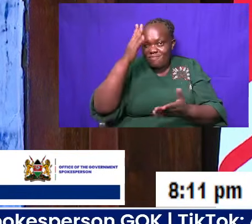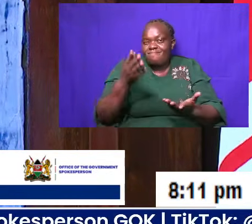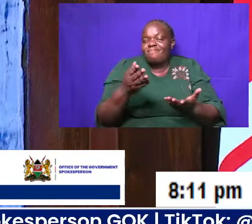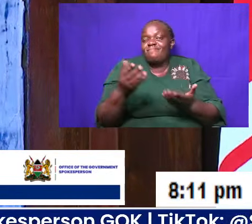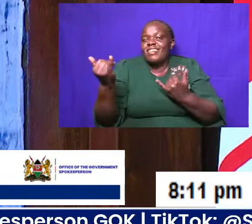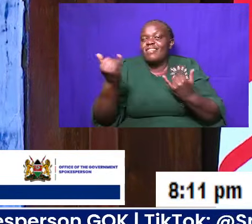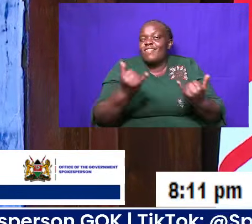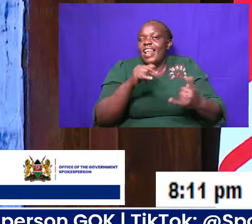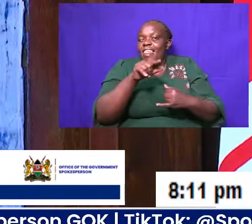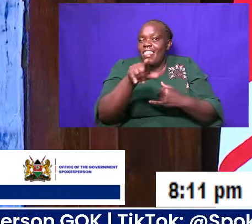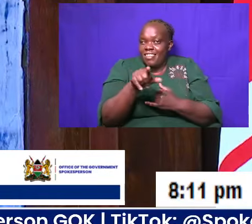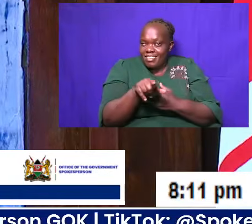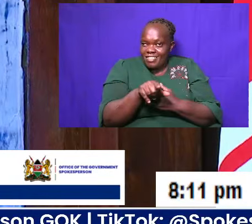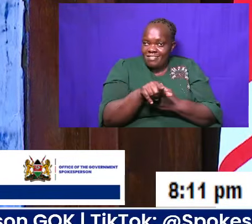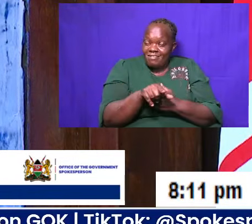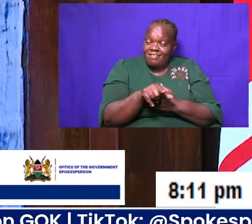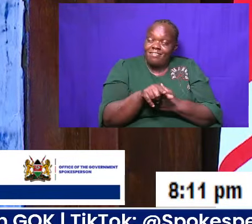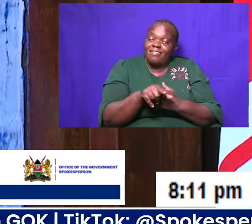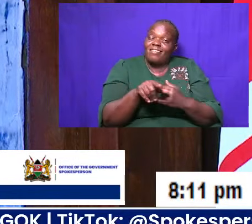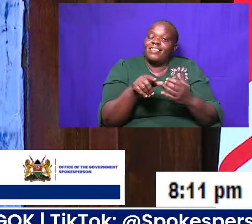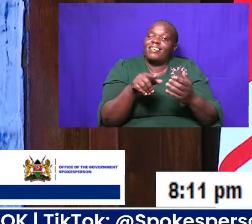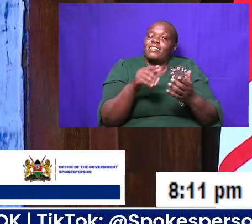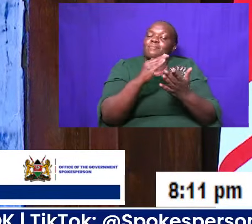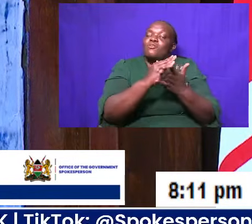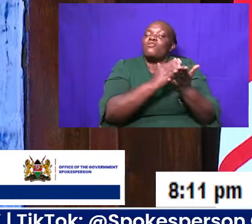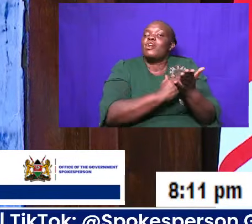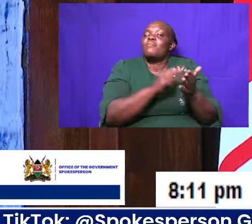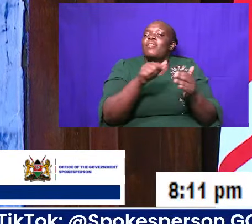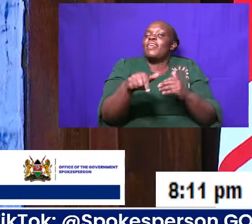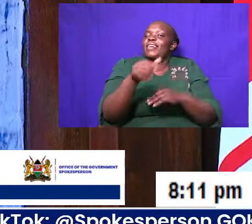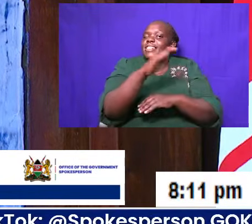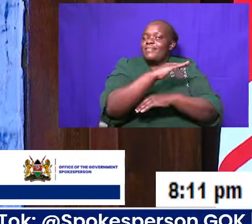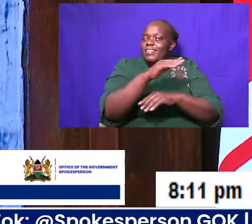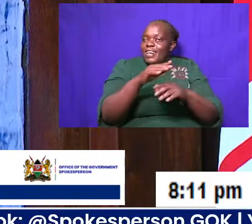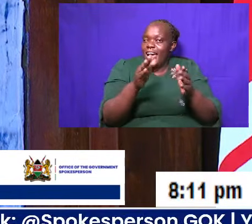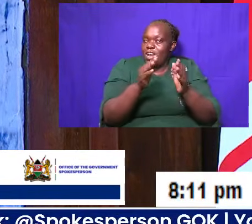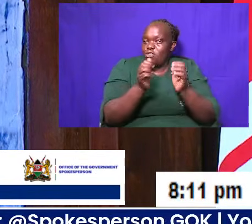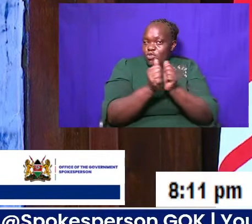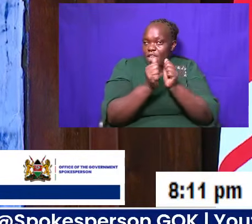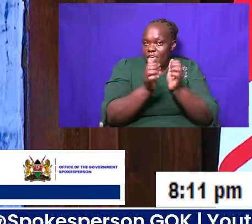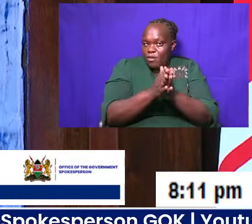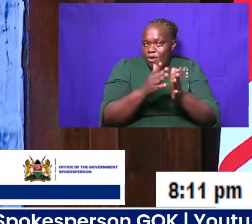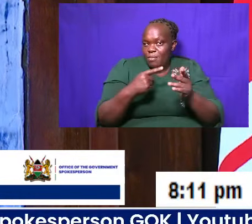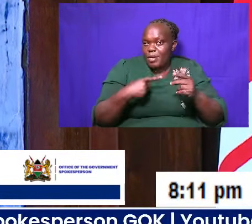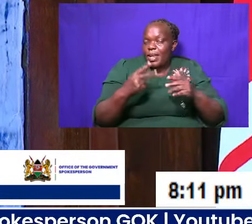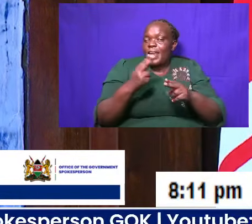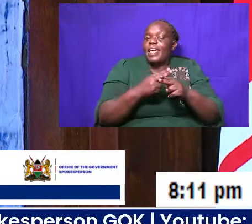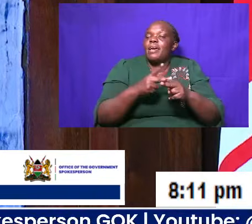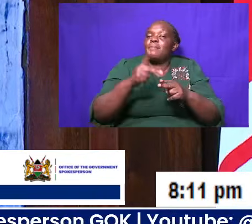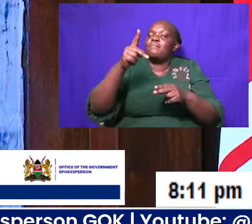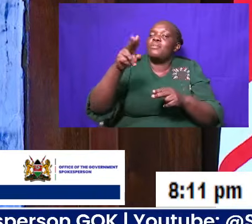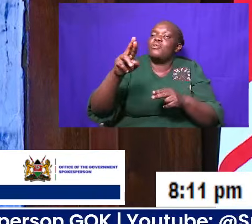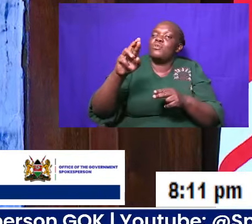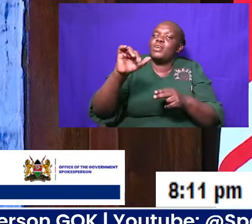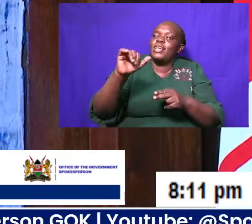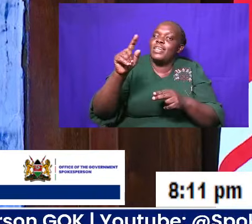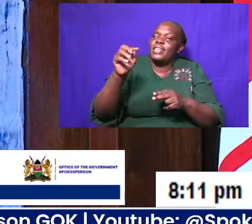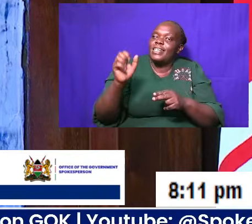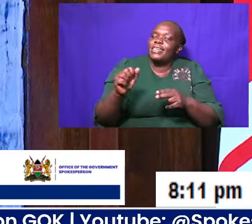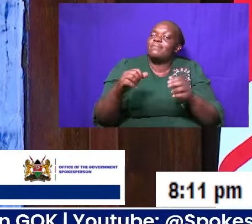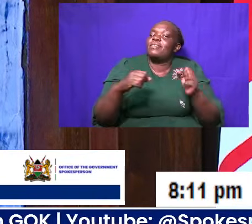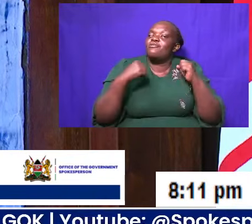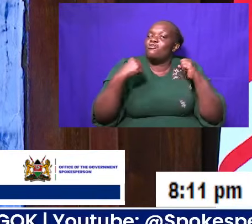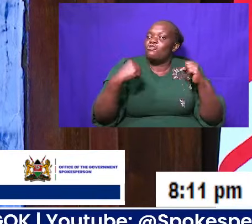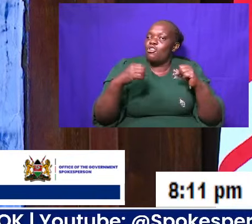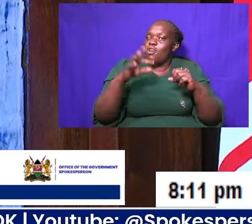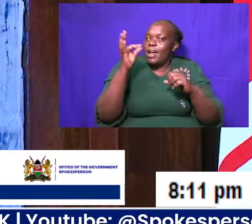this event and this evening to speak to our people. My name is Dr. Purity Ngina, and I'm raised in